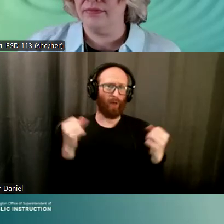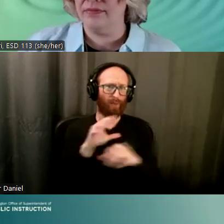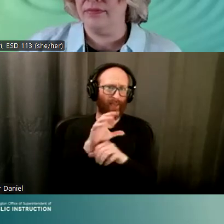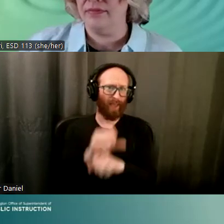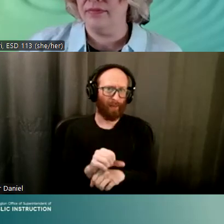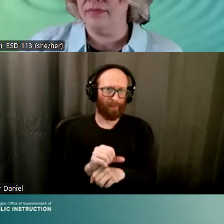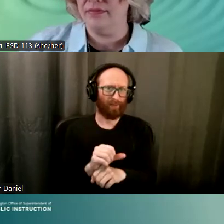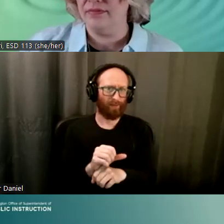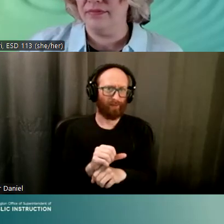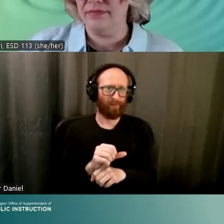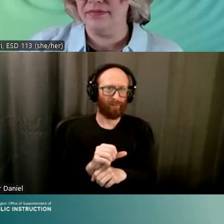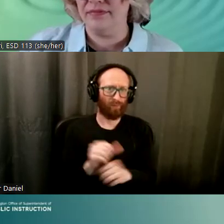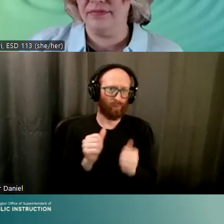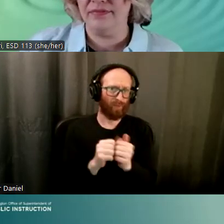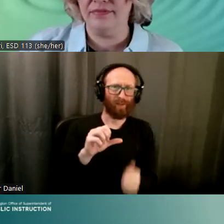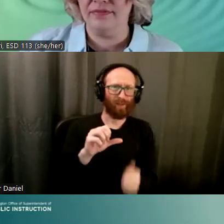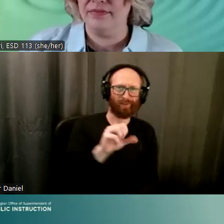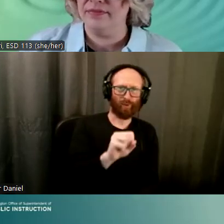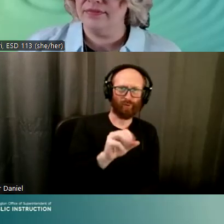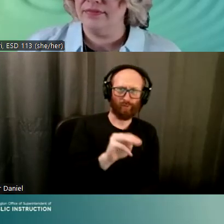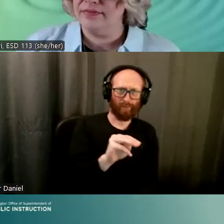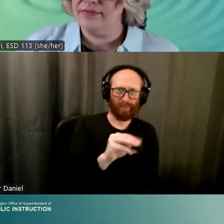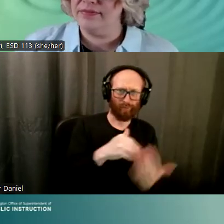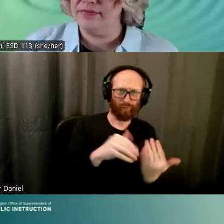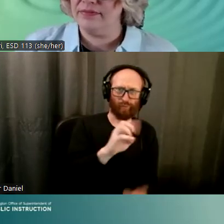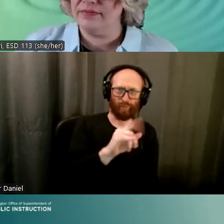media and related to mental health?